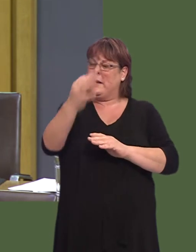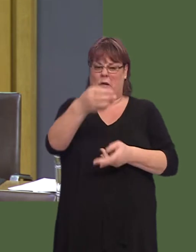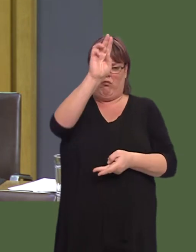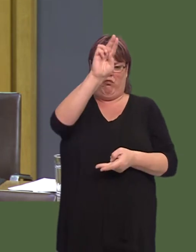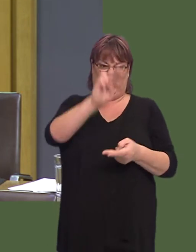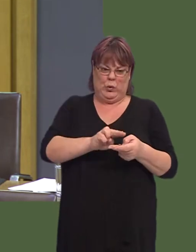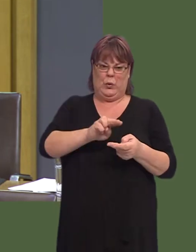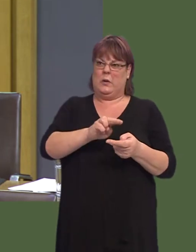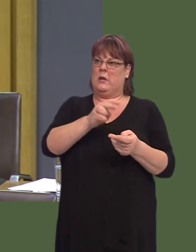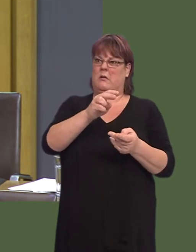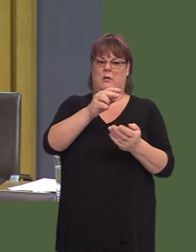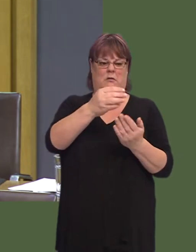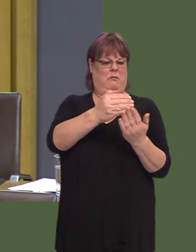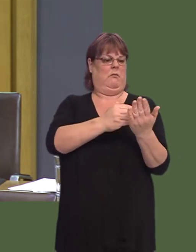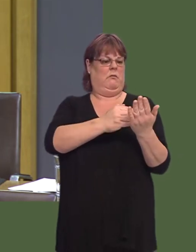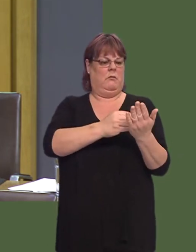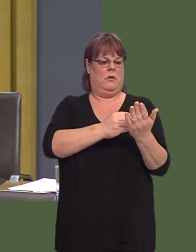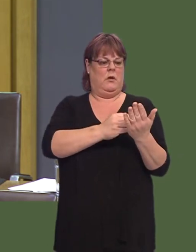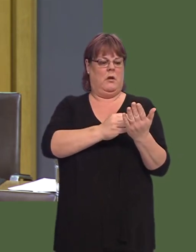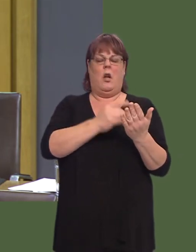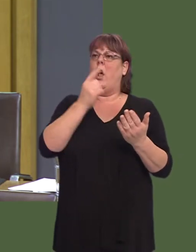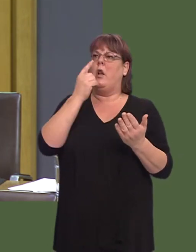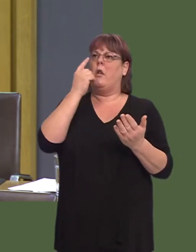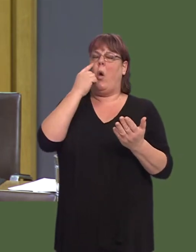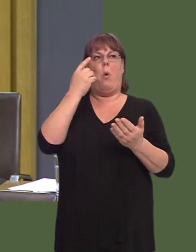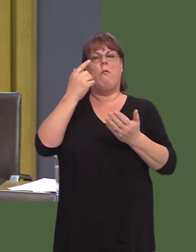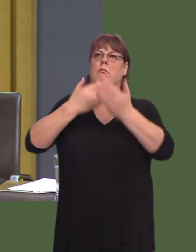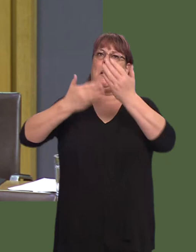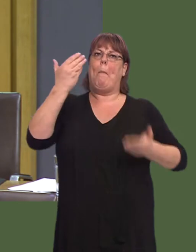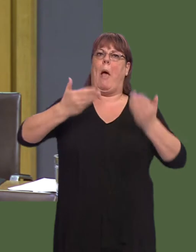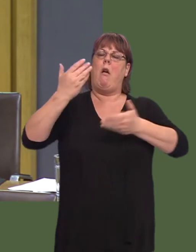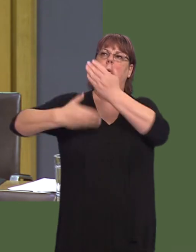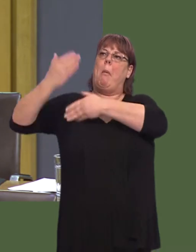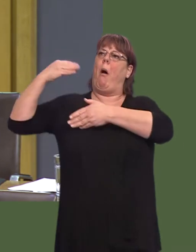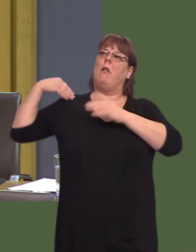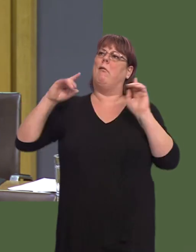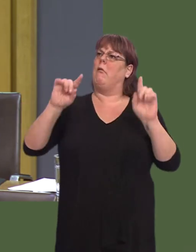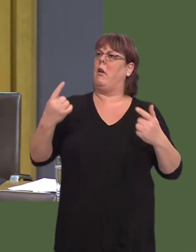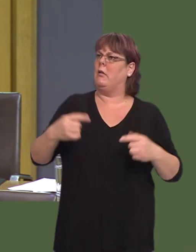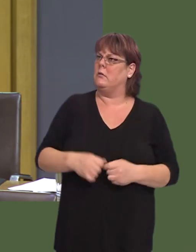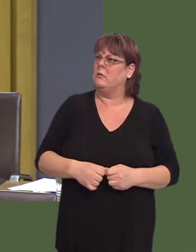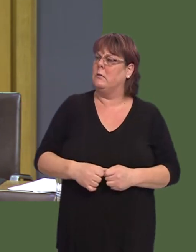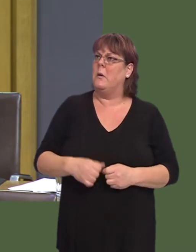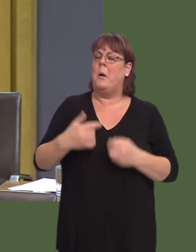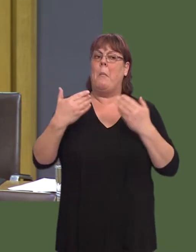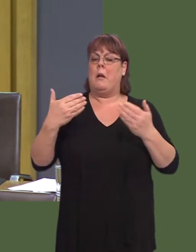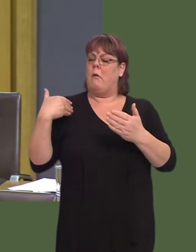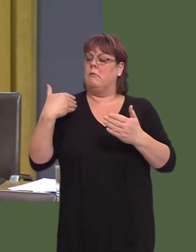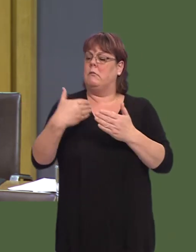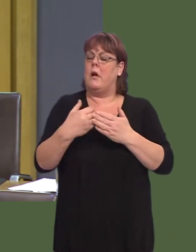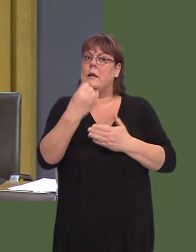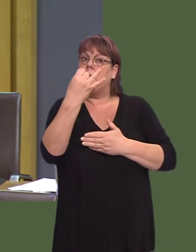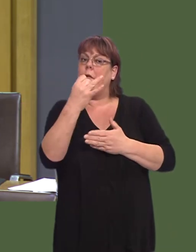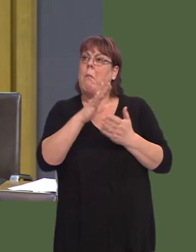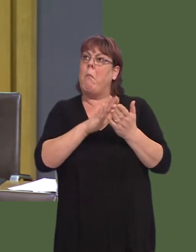list in one fell stroke. That makes historic comparisons impossible, but we do now have